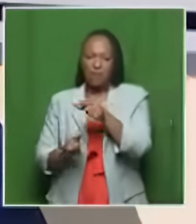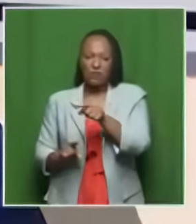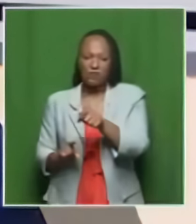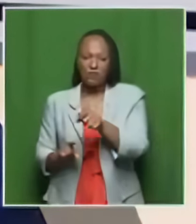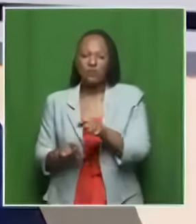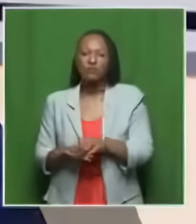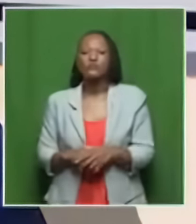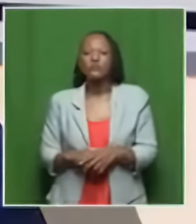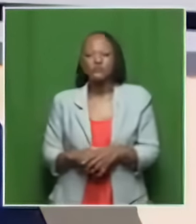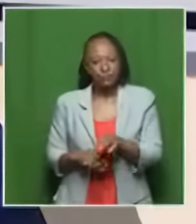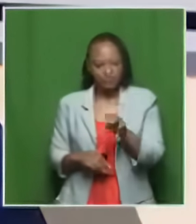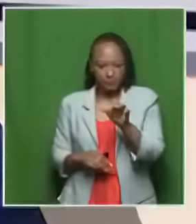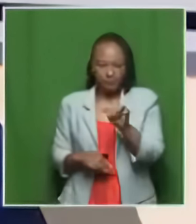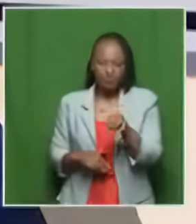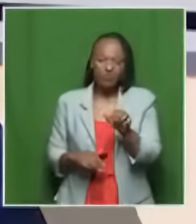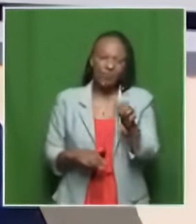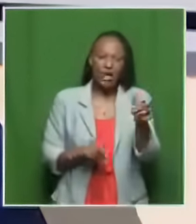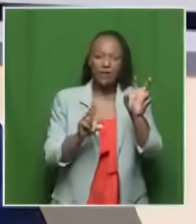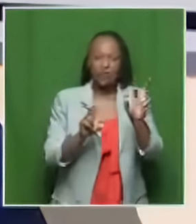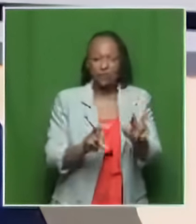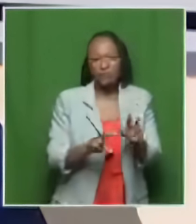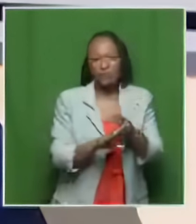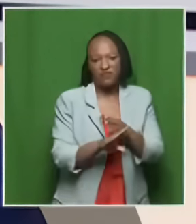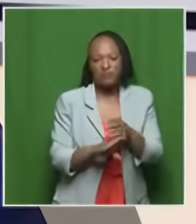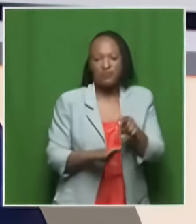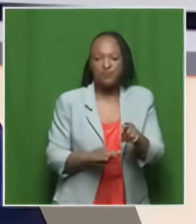through a few issues that I quickly want to touch on.